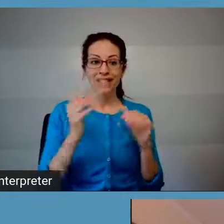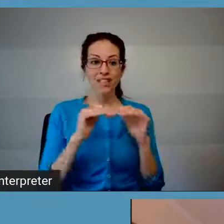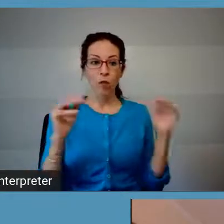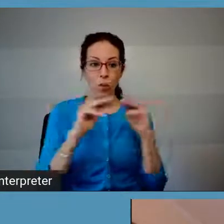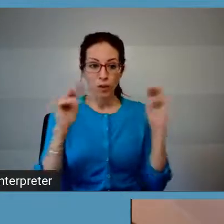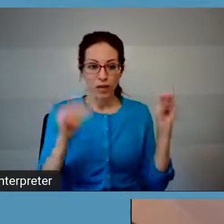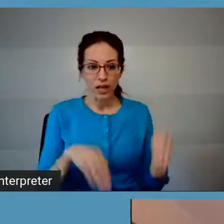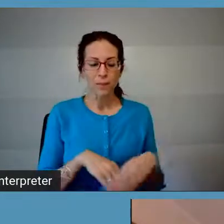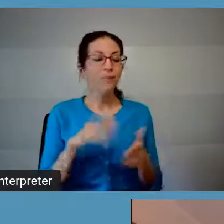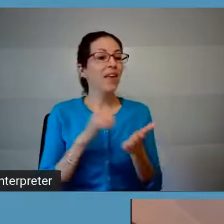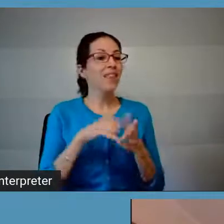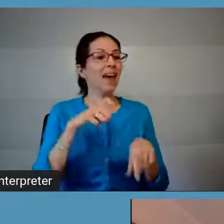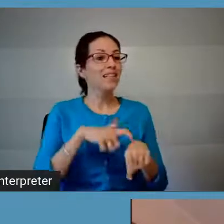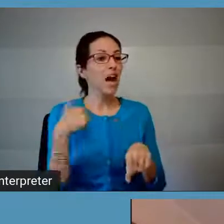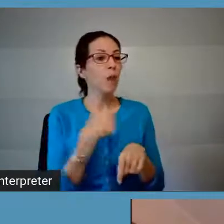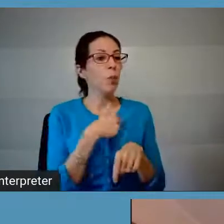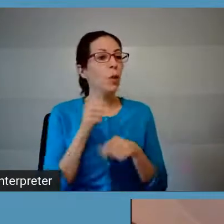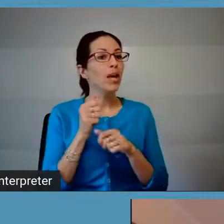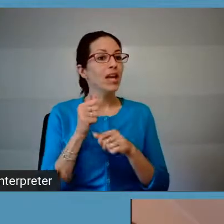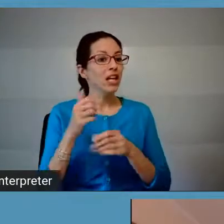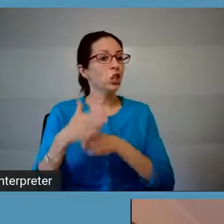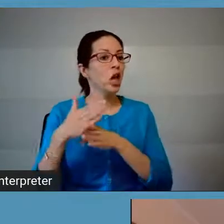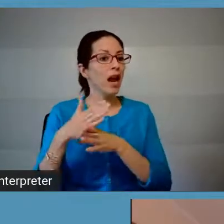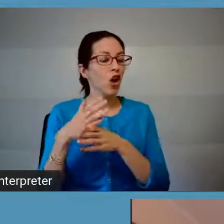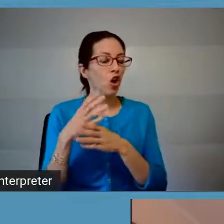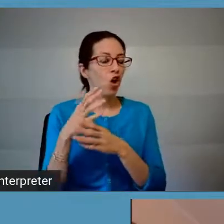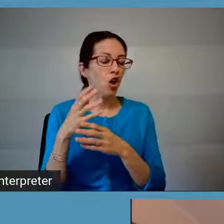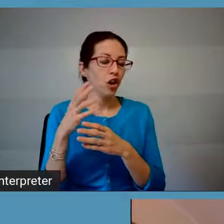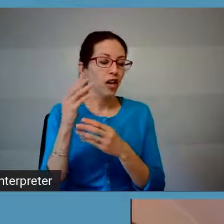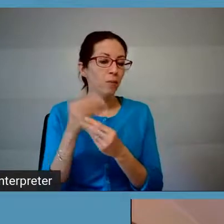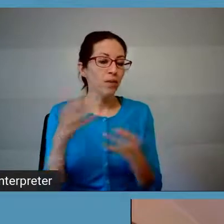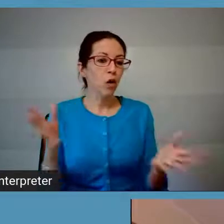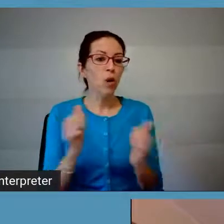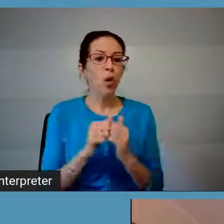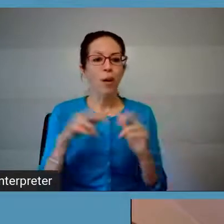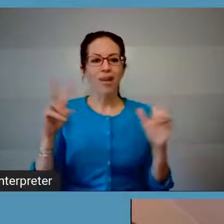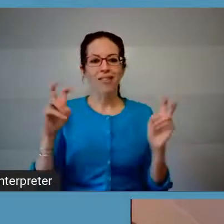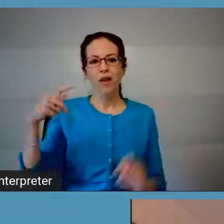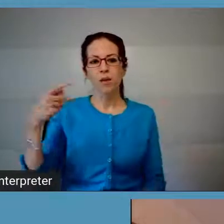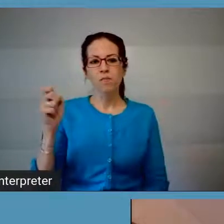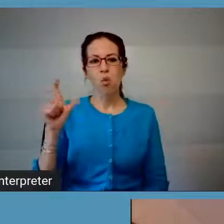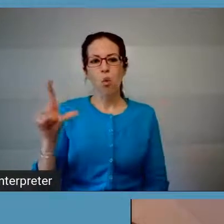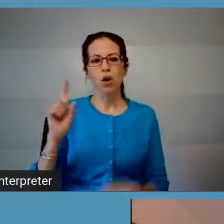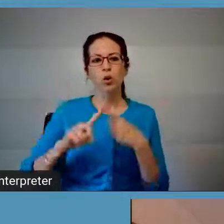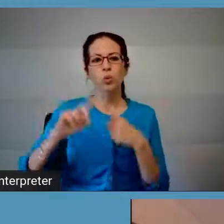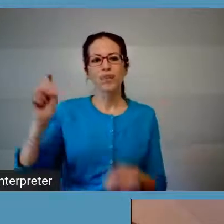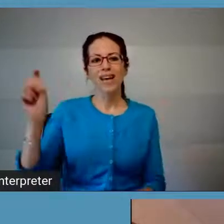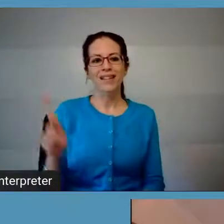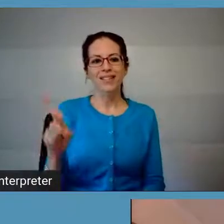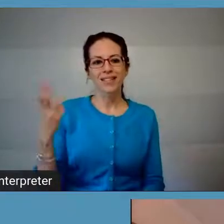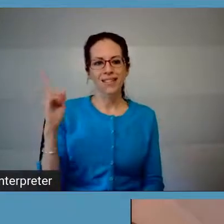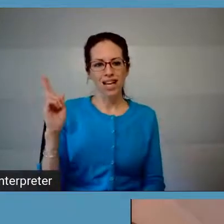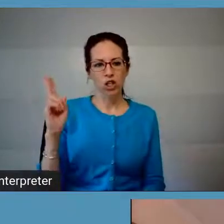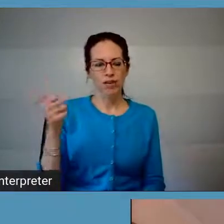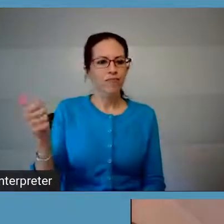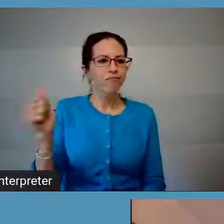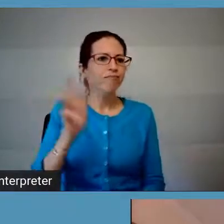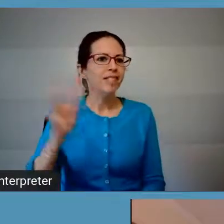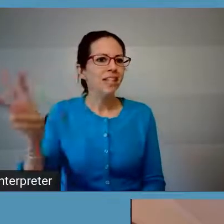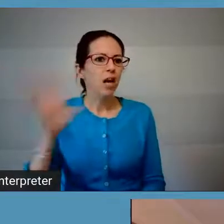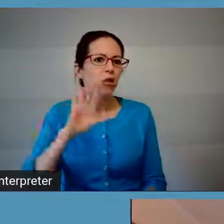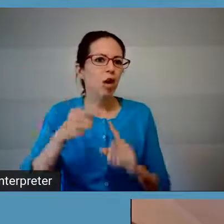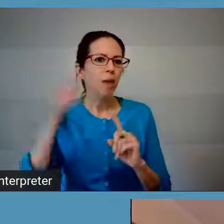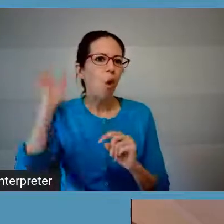that time, we shared material with the Portal to Texas History, which is an aggregate site, which, as it says, talks about all of Texas